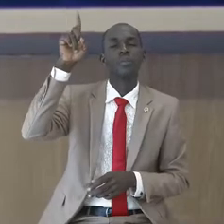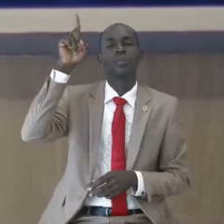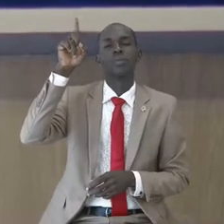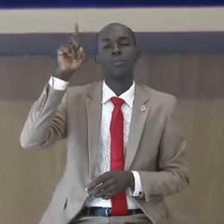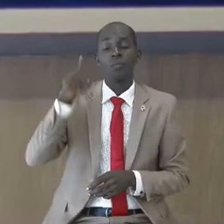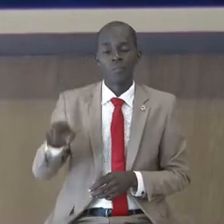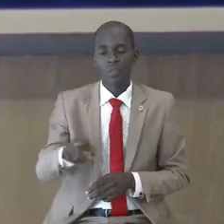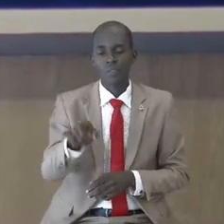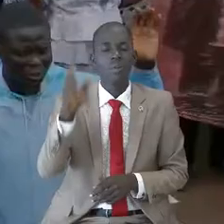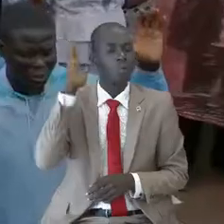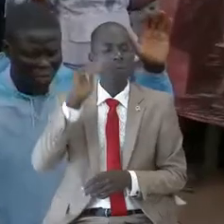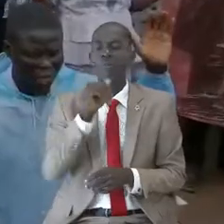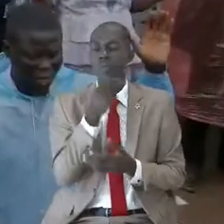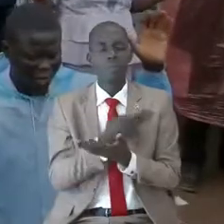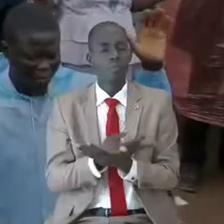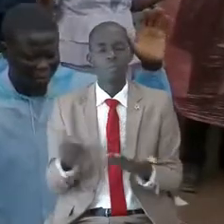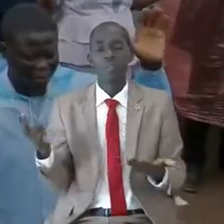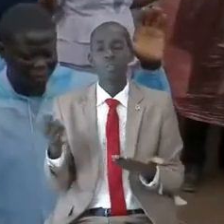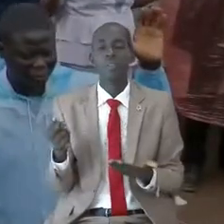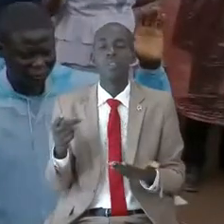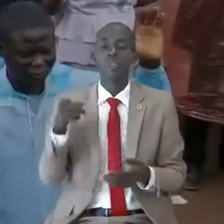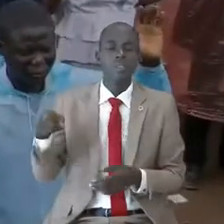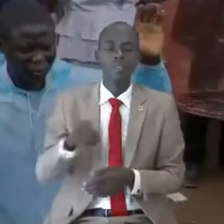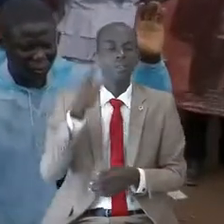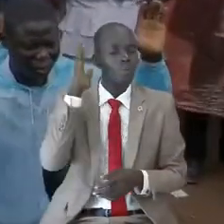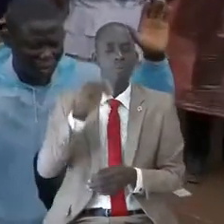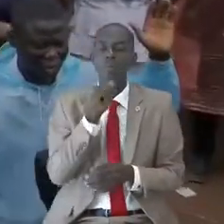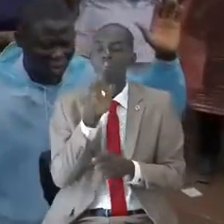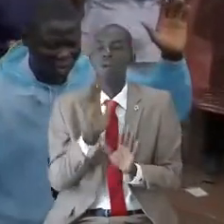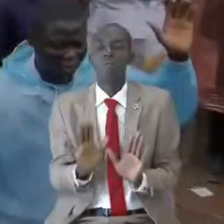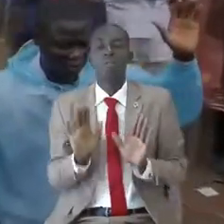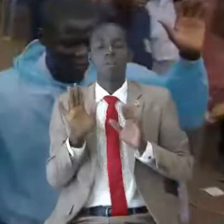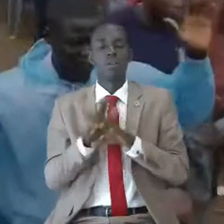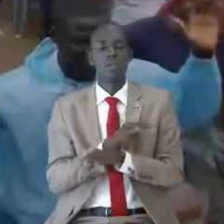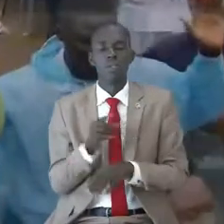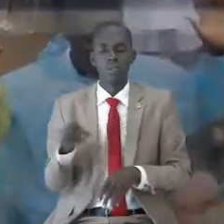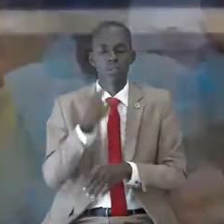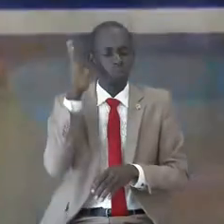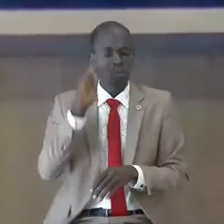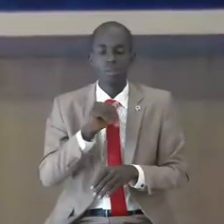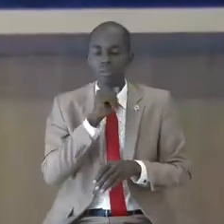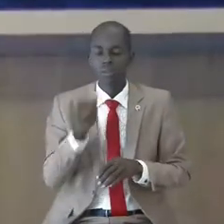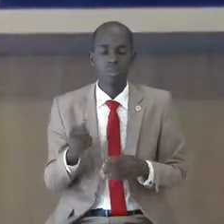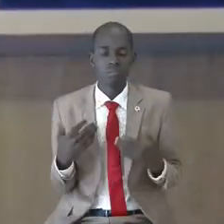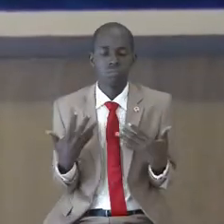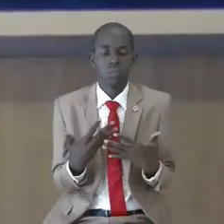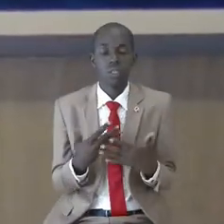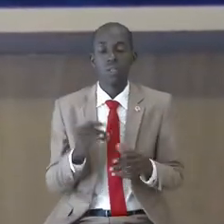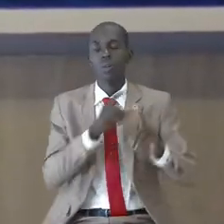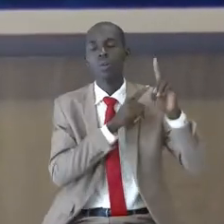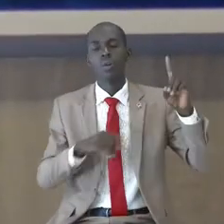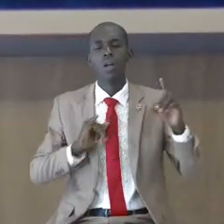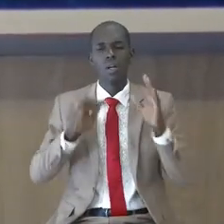They will not fail. They will not be fearful. They will not fret. And Lord, I pray,